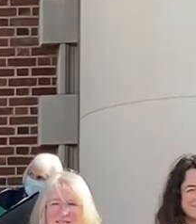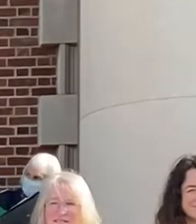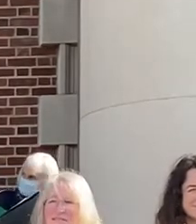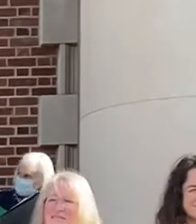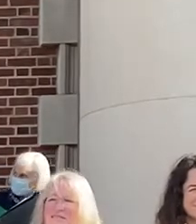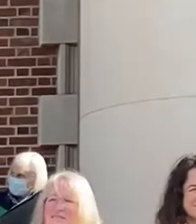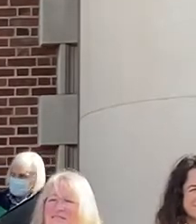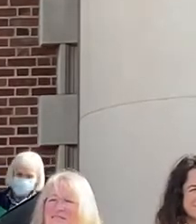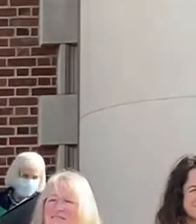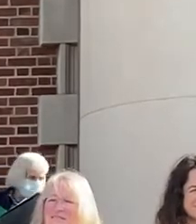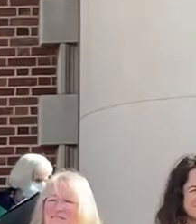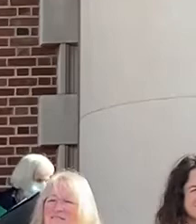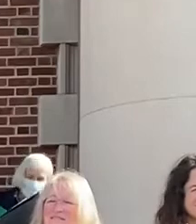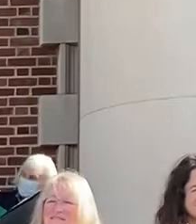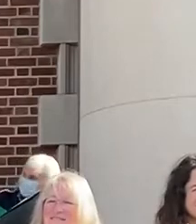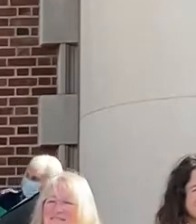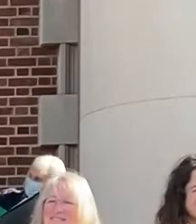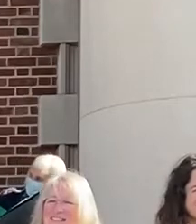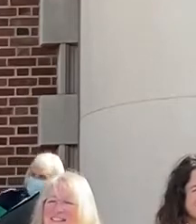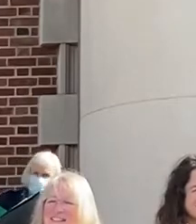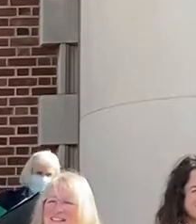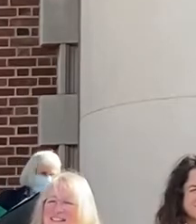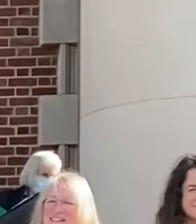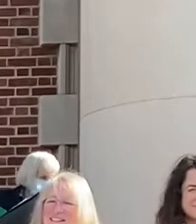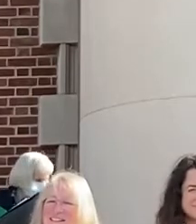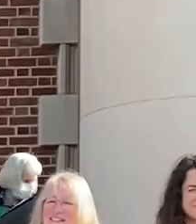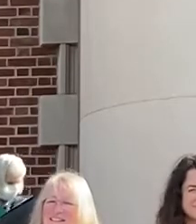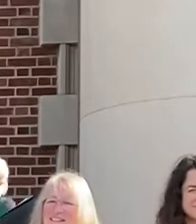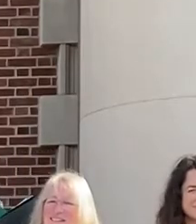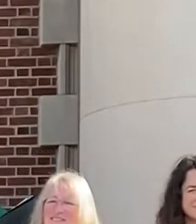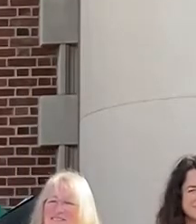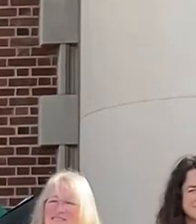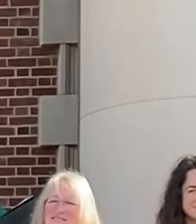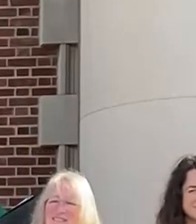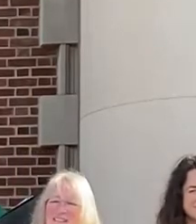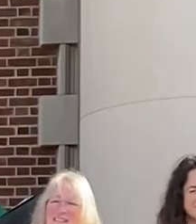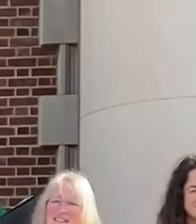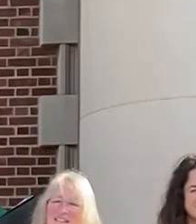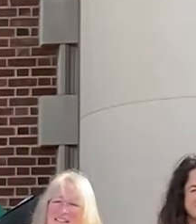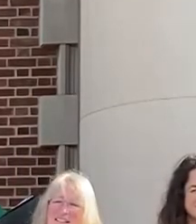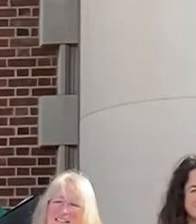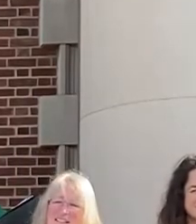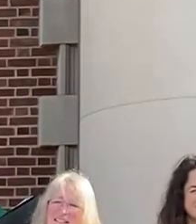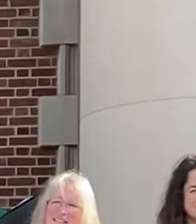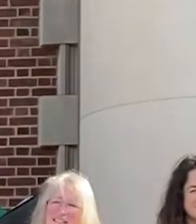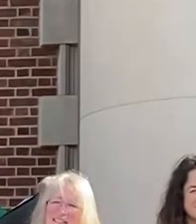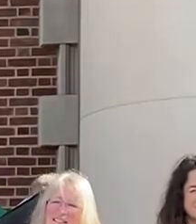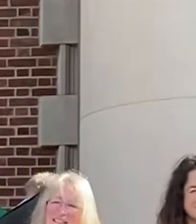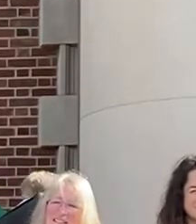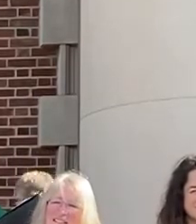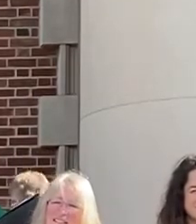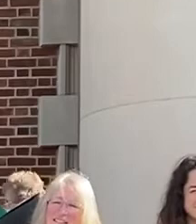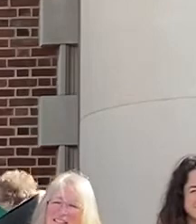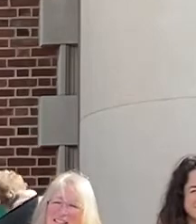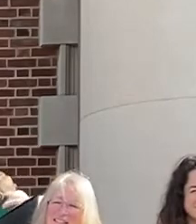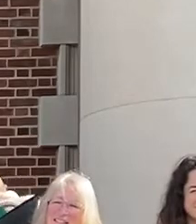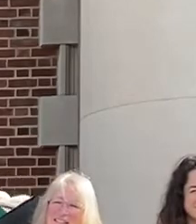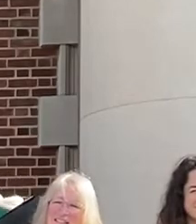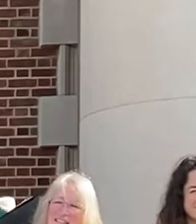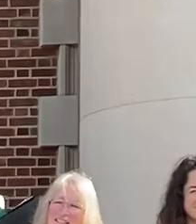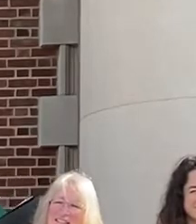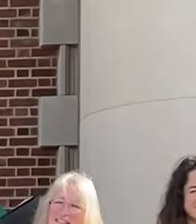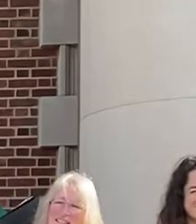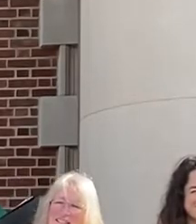great family of All Souls. I belong to this family. And then to close us out is Dr. Ize